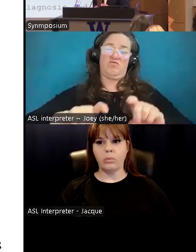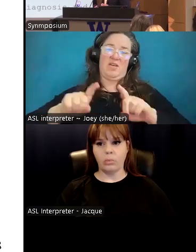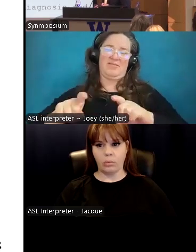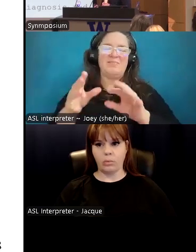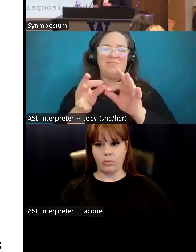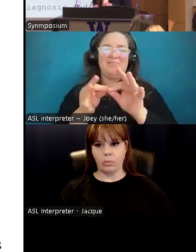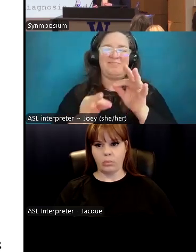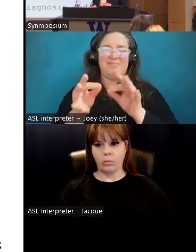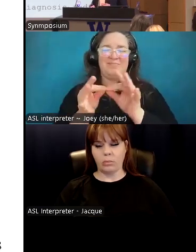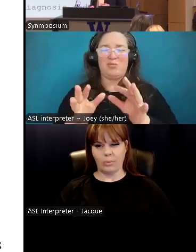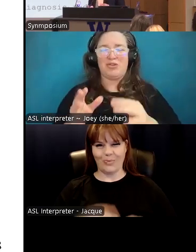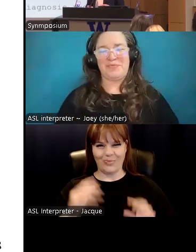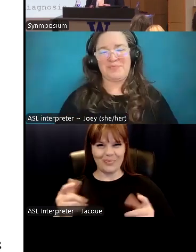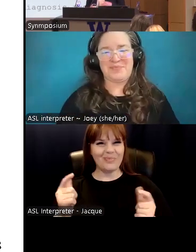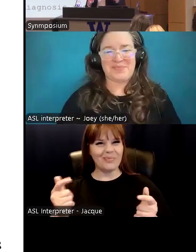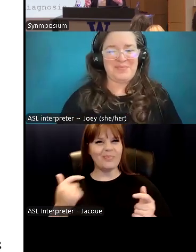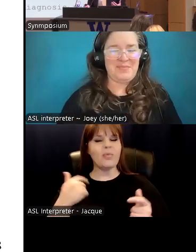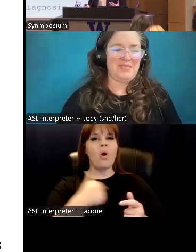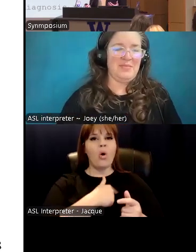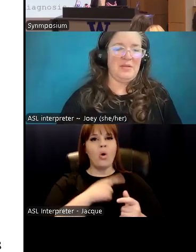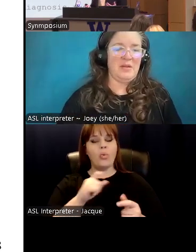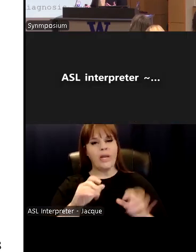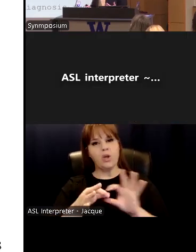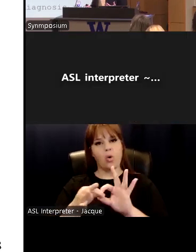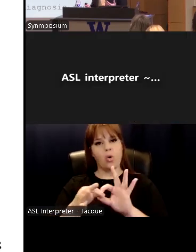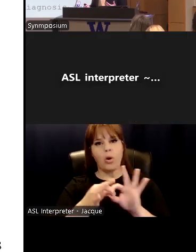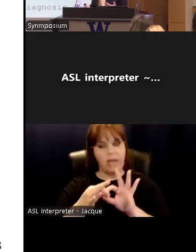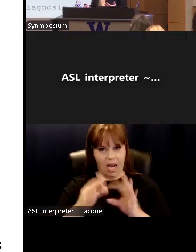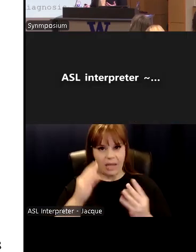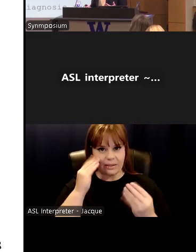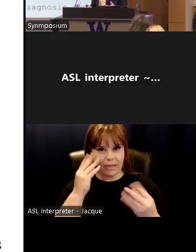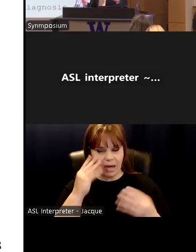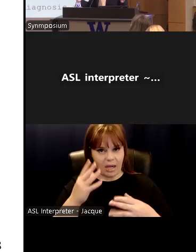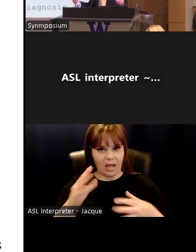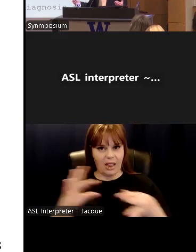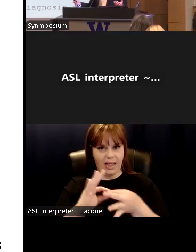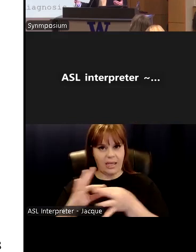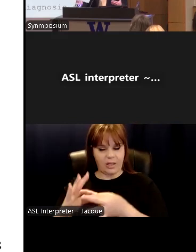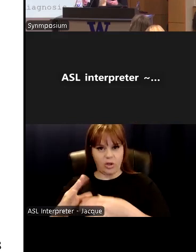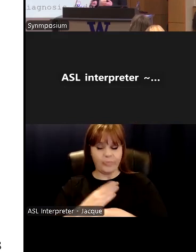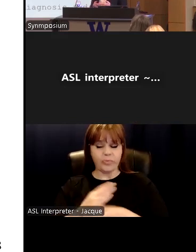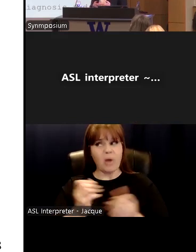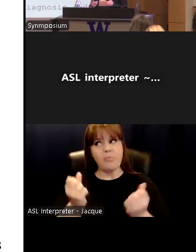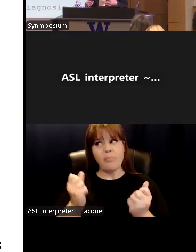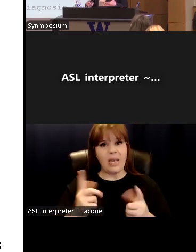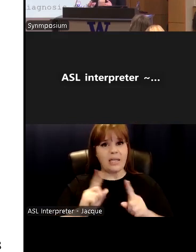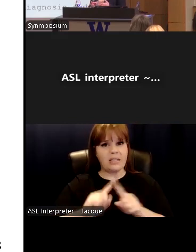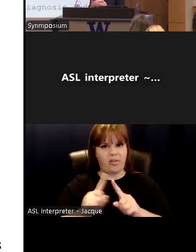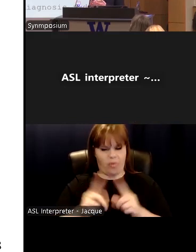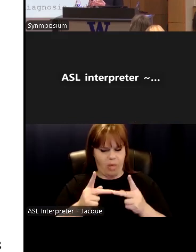We need to coordinate data sharing and linkage. There are multiple cohort studies that are collecting data, really in silos. We need to connect